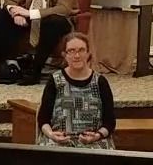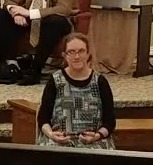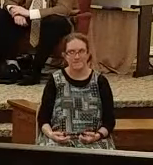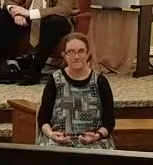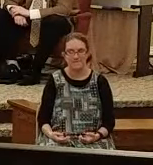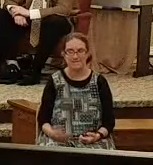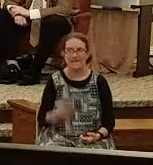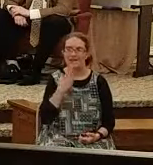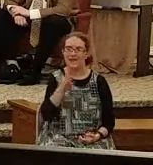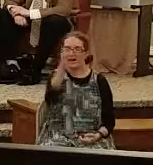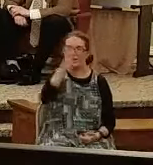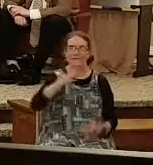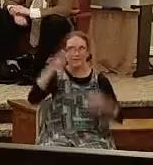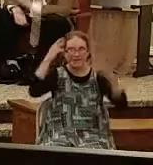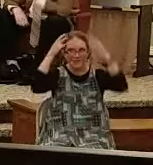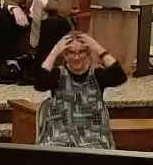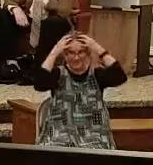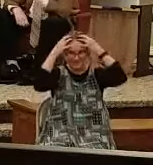Thanks God for that head of hair.